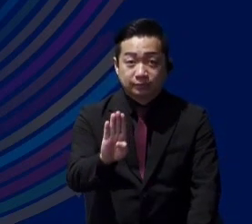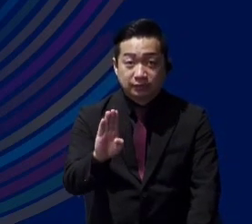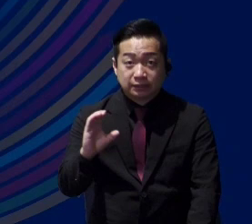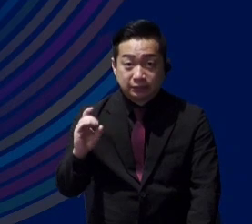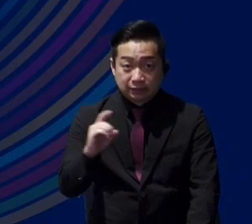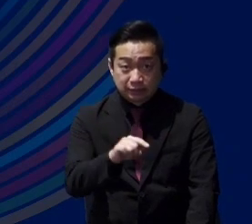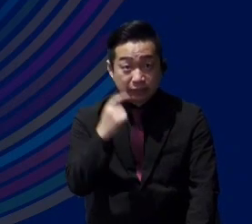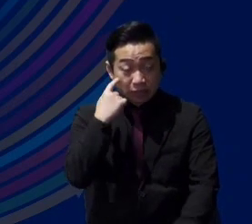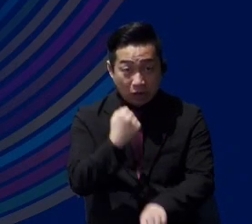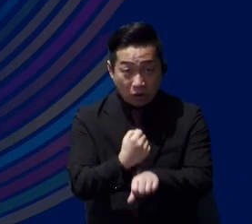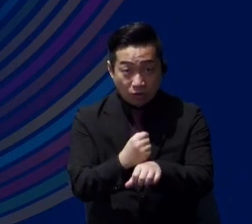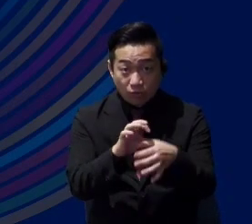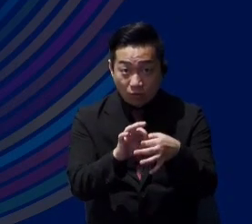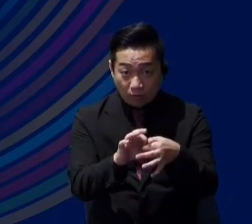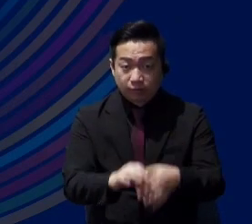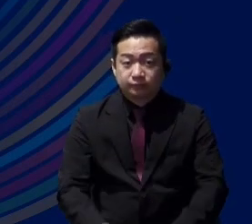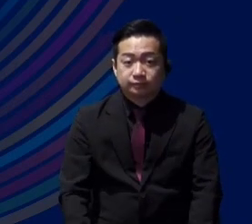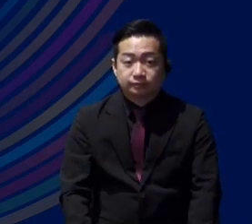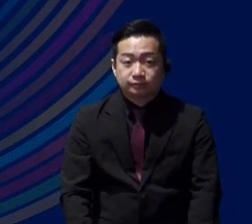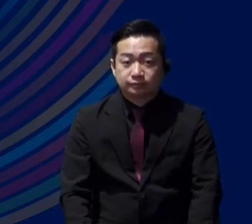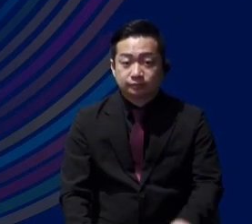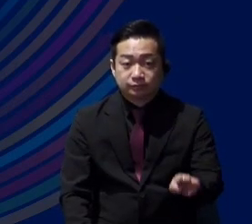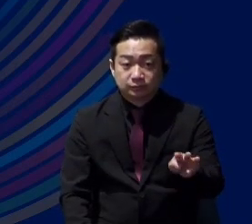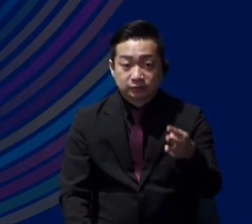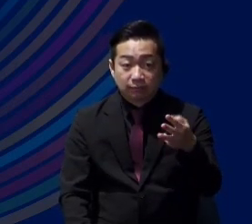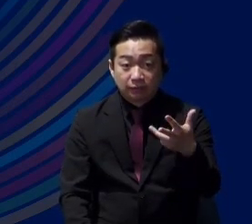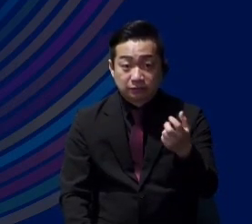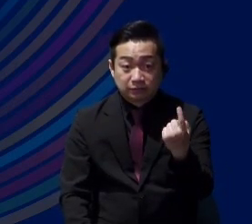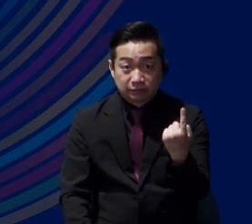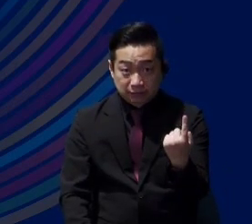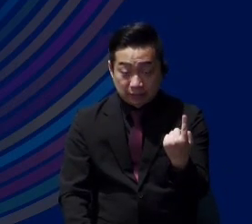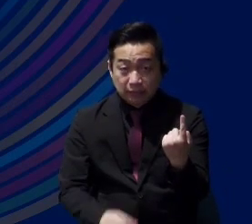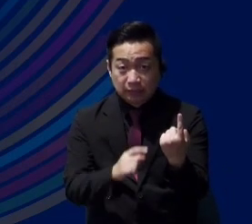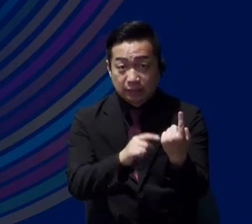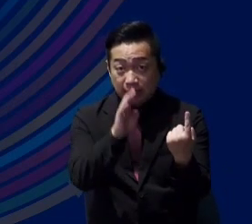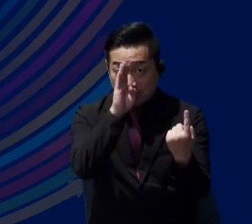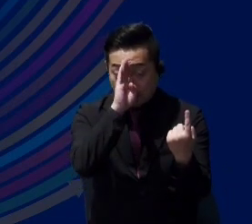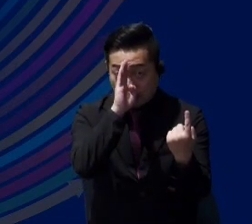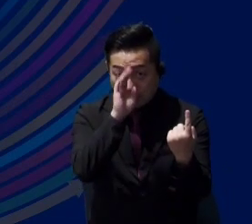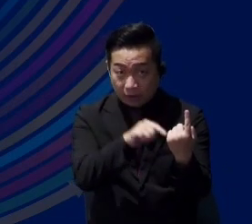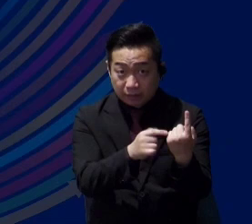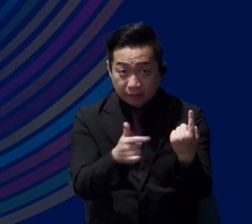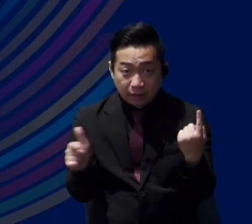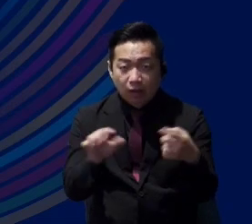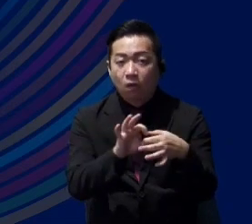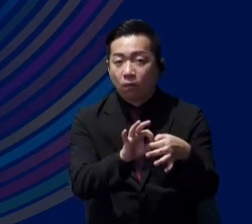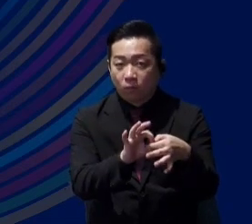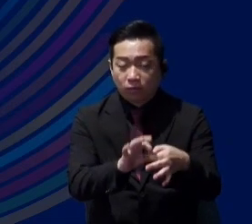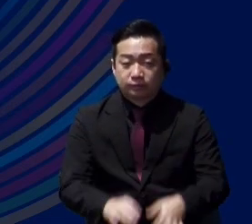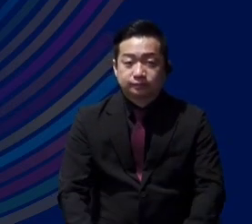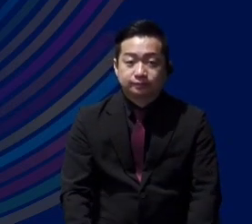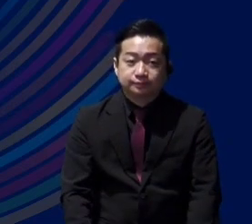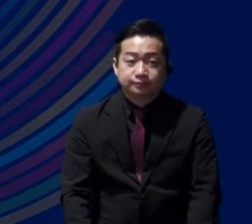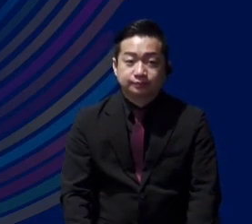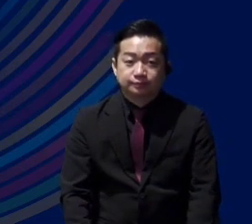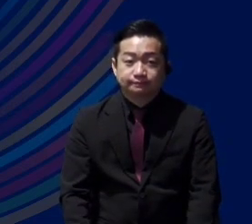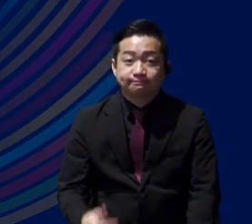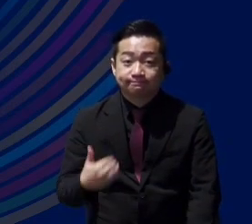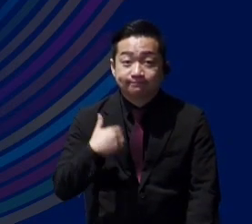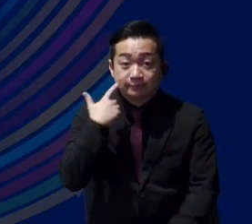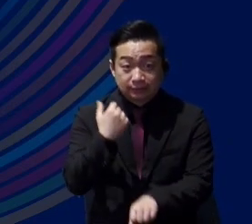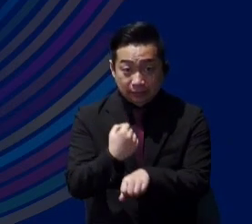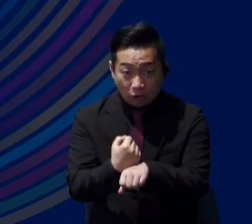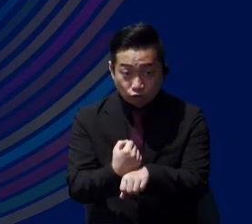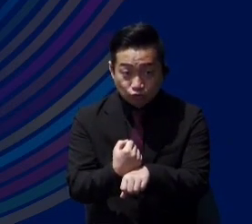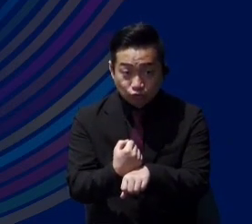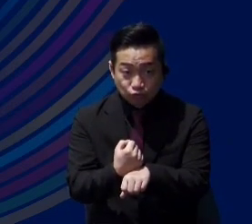371 disease burden. But when we want to calculate disease burden, we have to